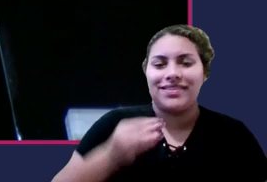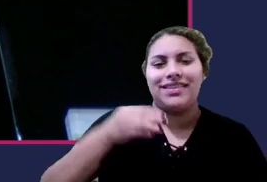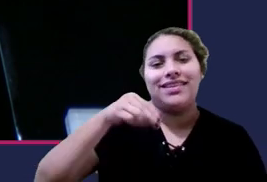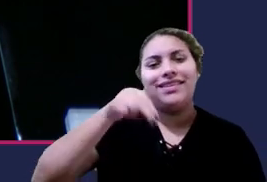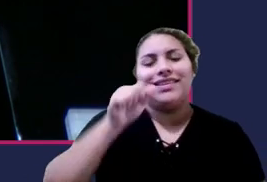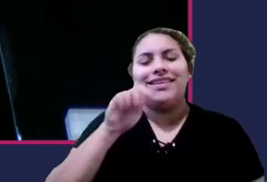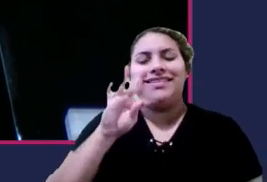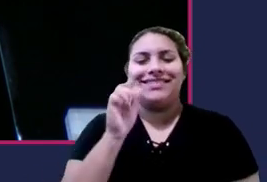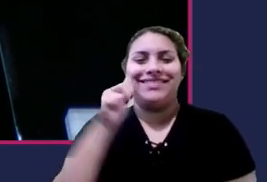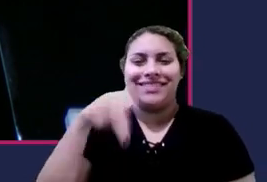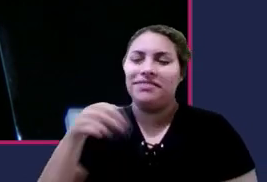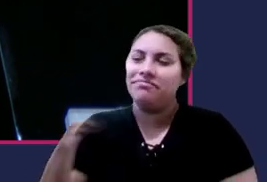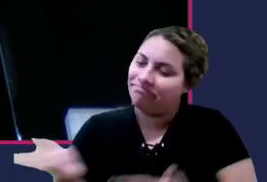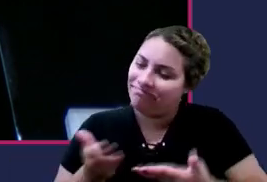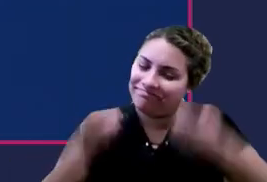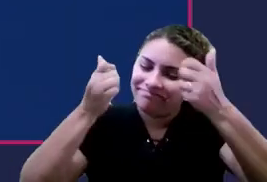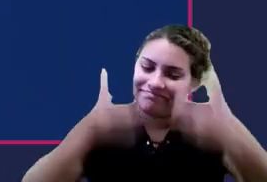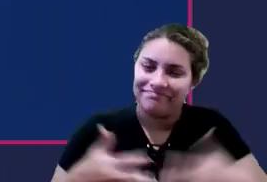floor.